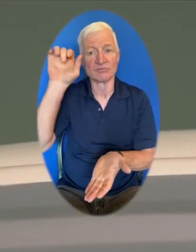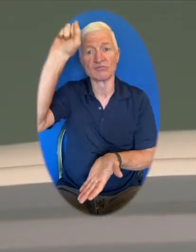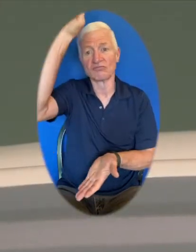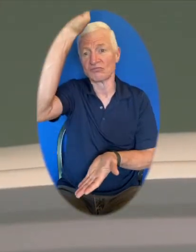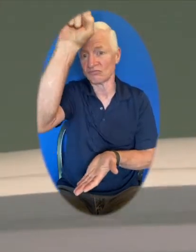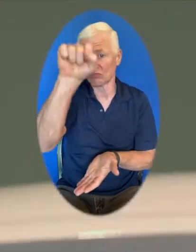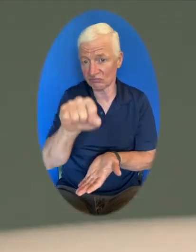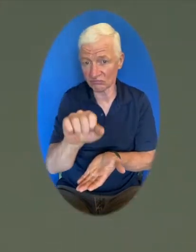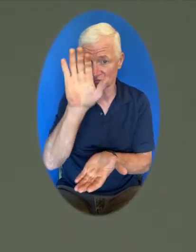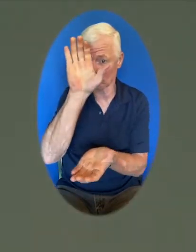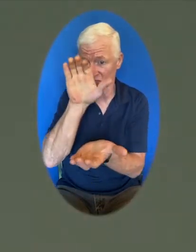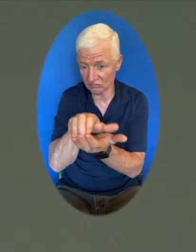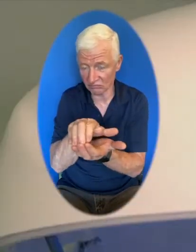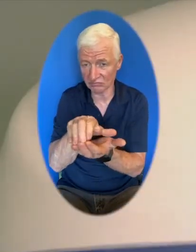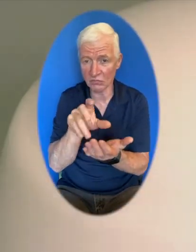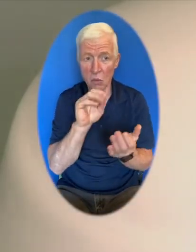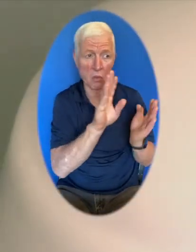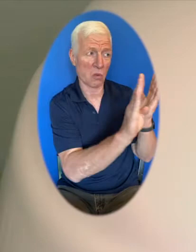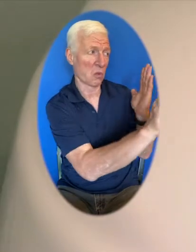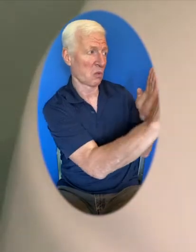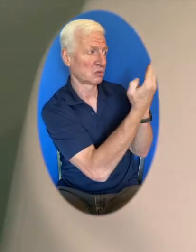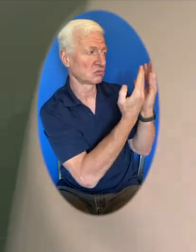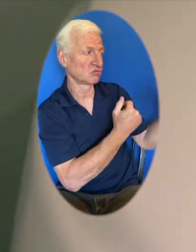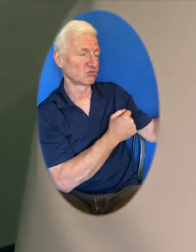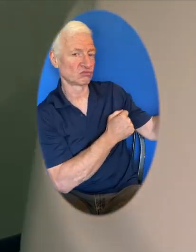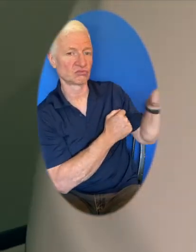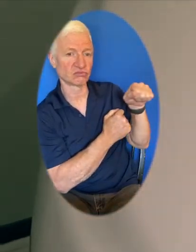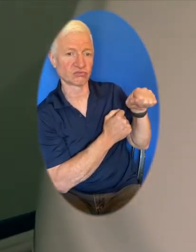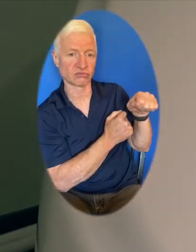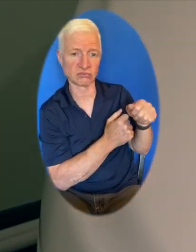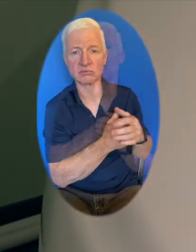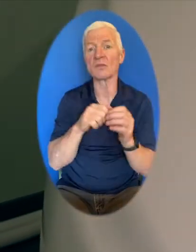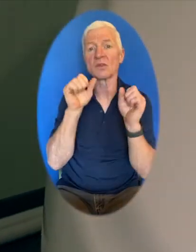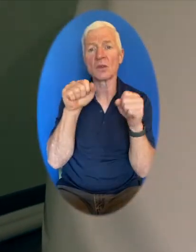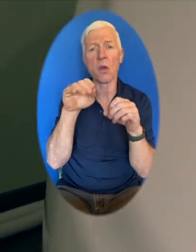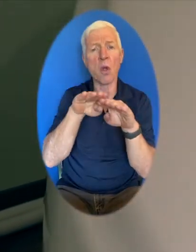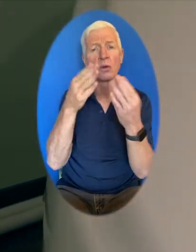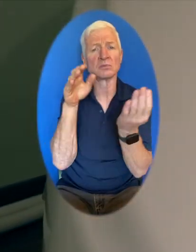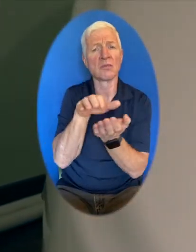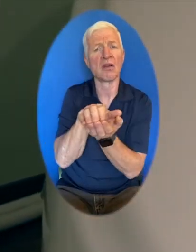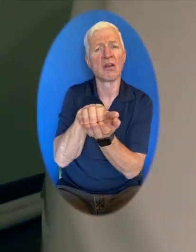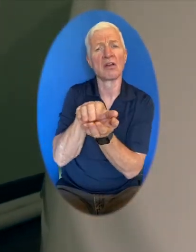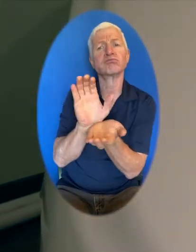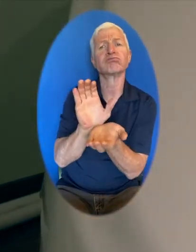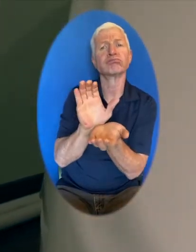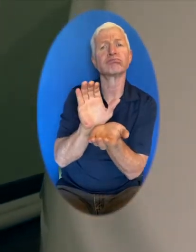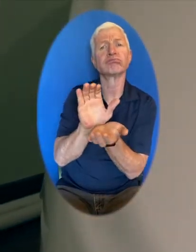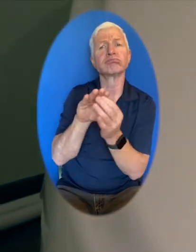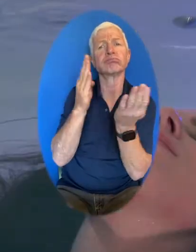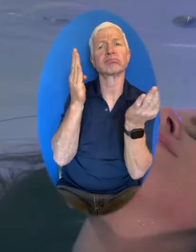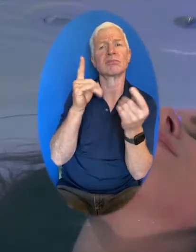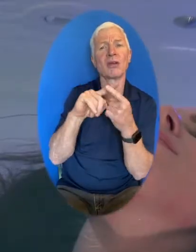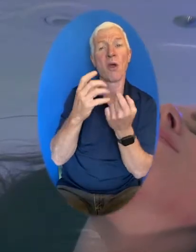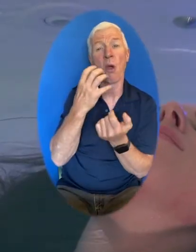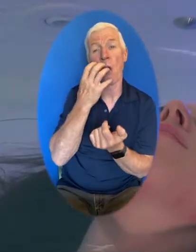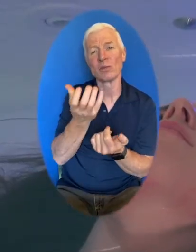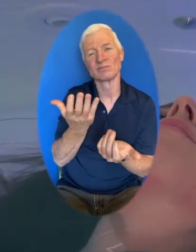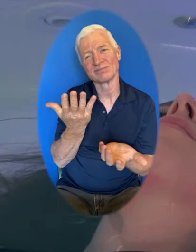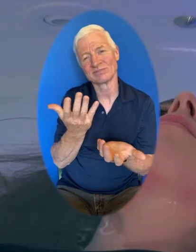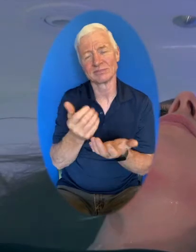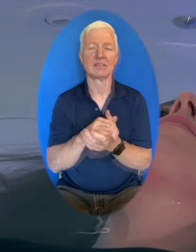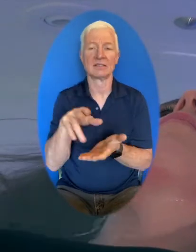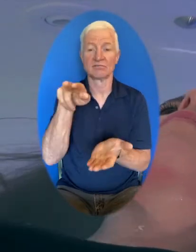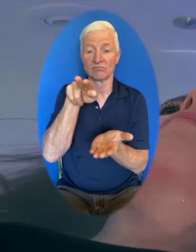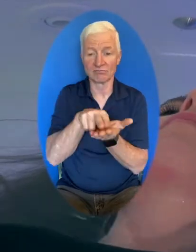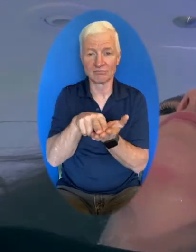Close the lid or door with the handle inside. You may leave it open, but you'll be warmer with it closed. Your float will